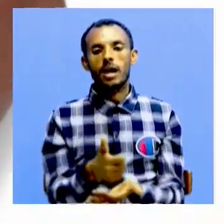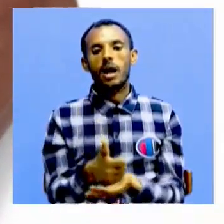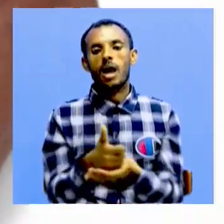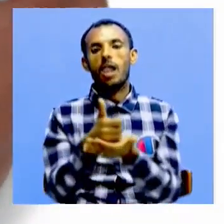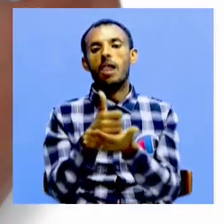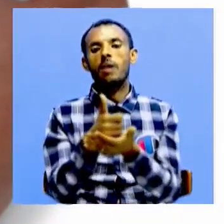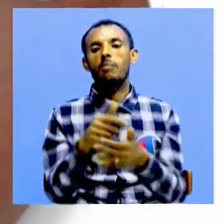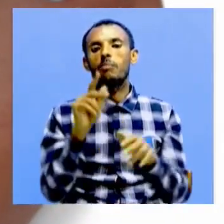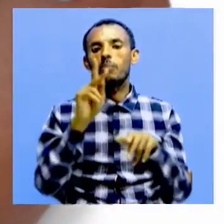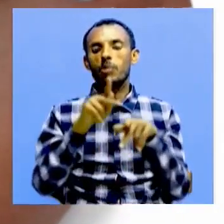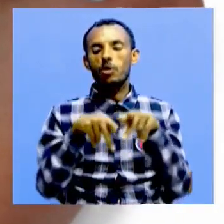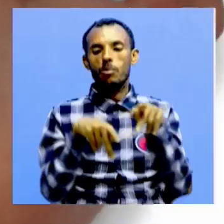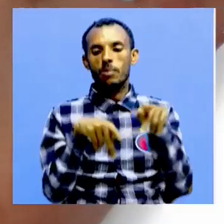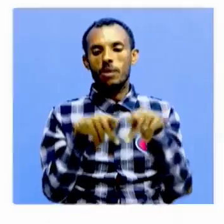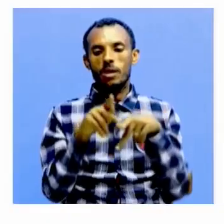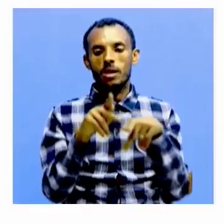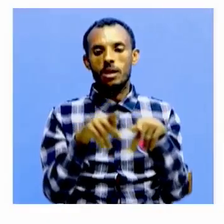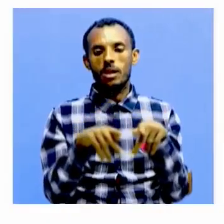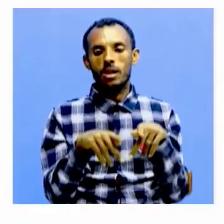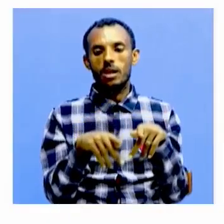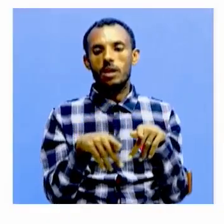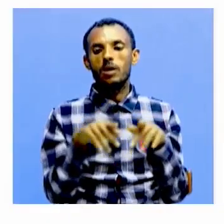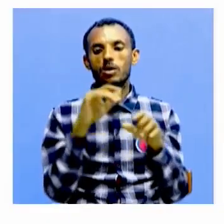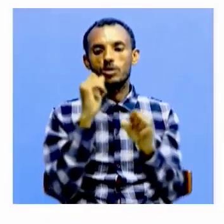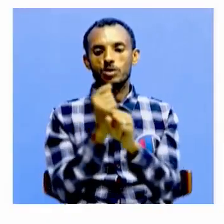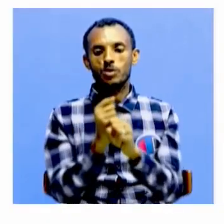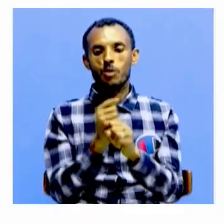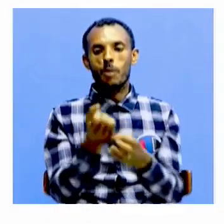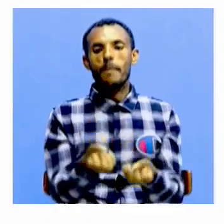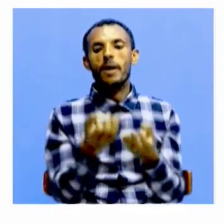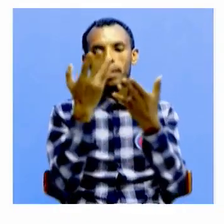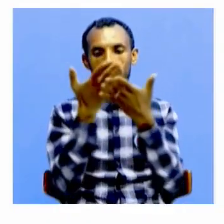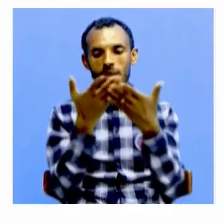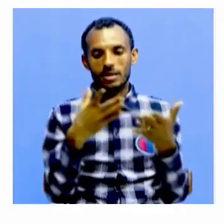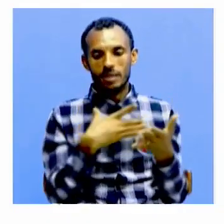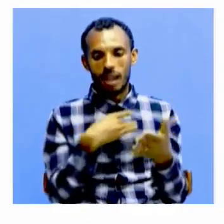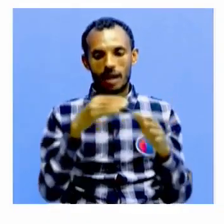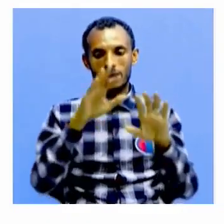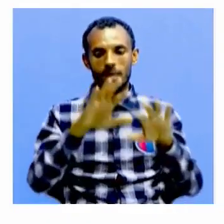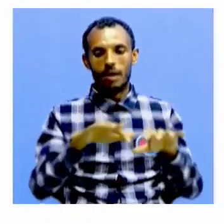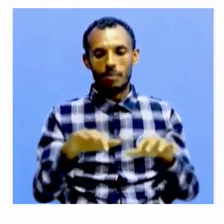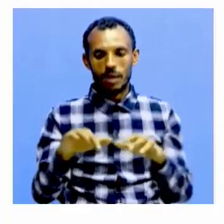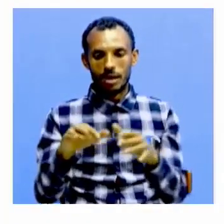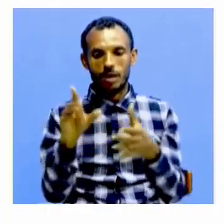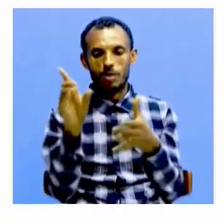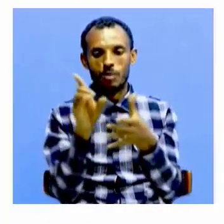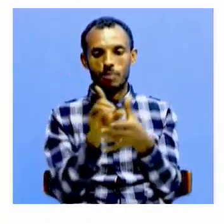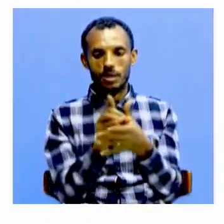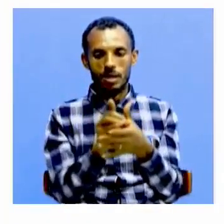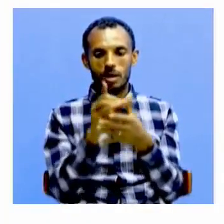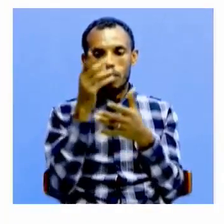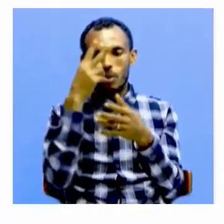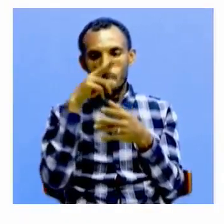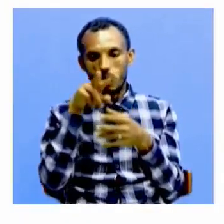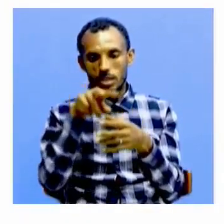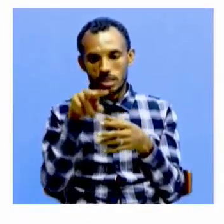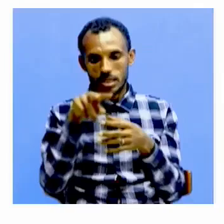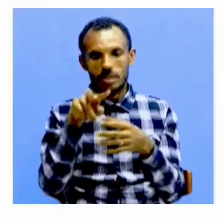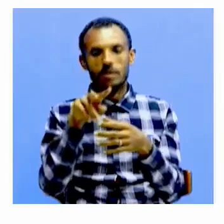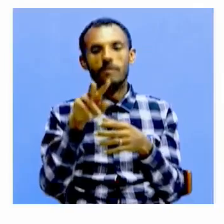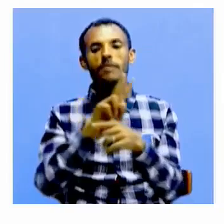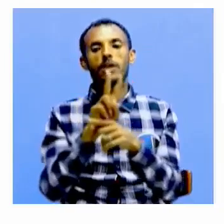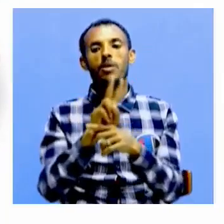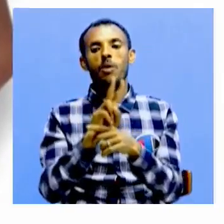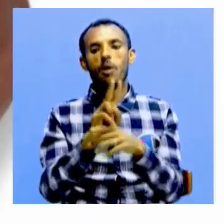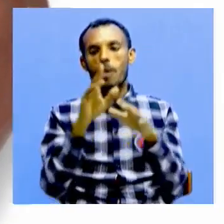They help people do many things like typing documents, watching videos, playing